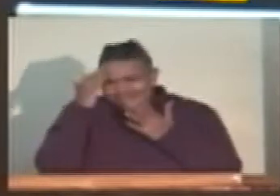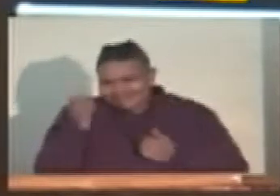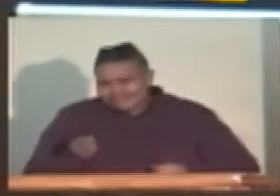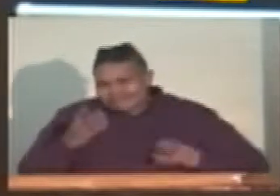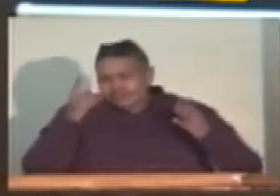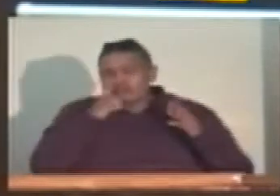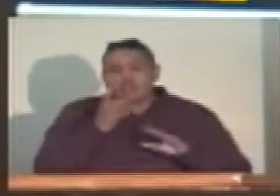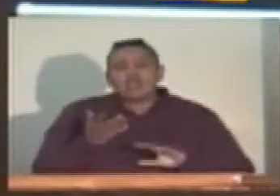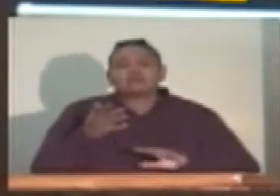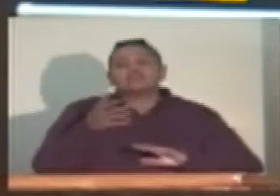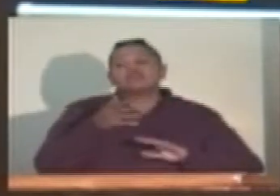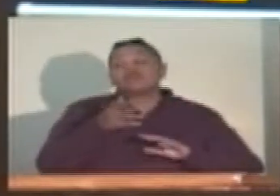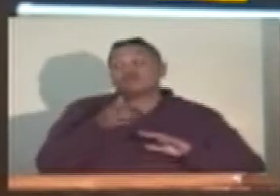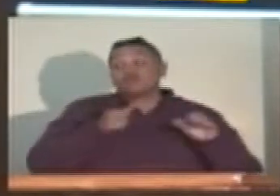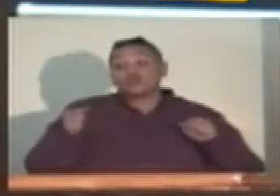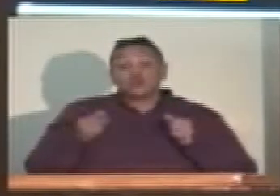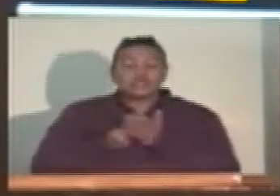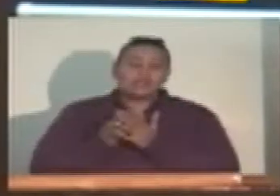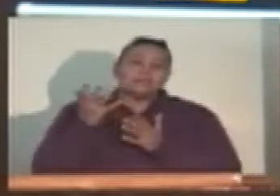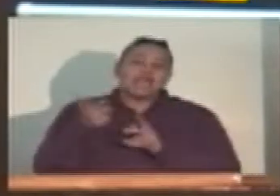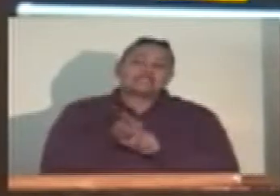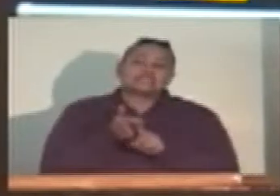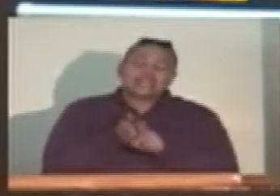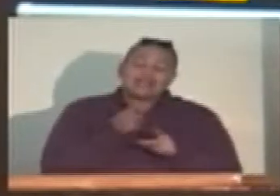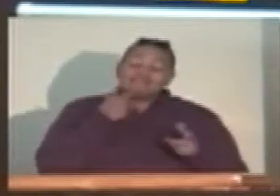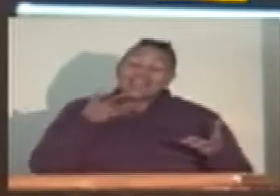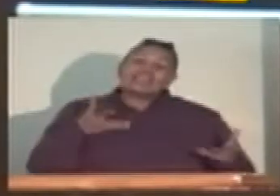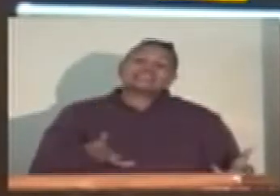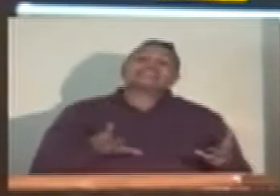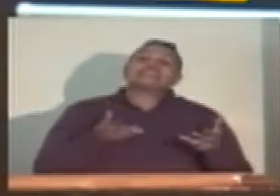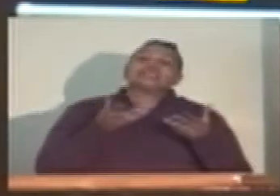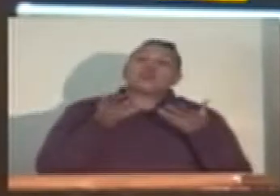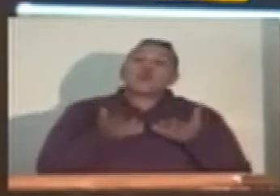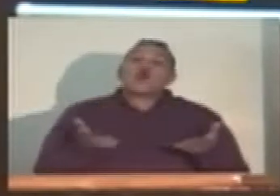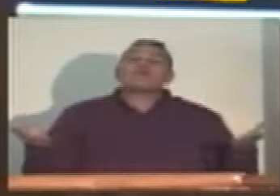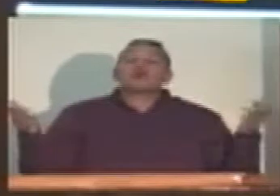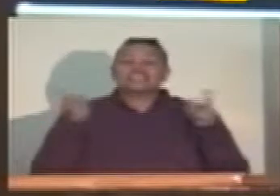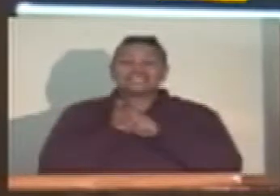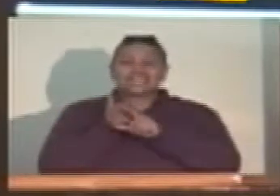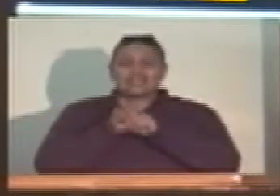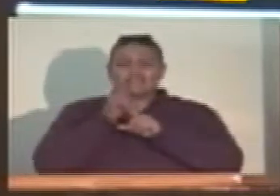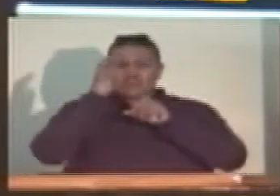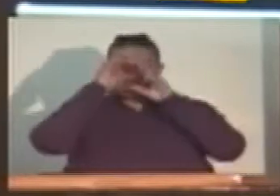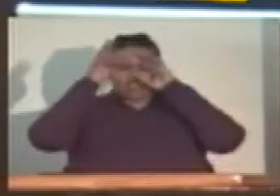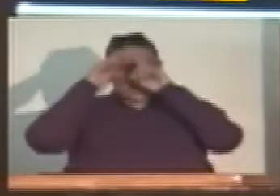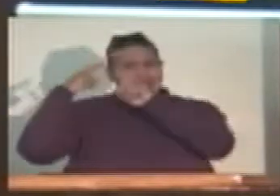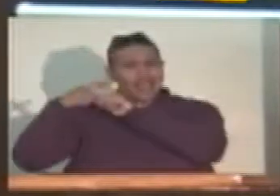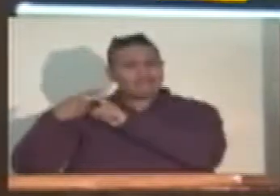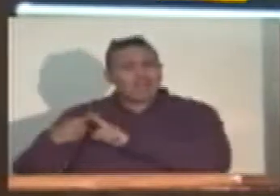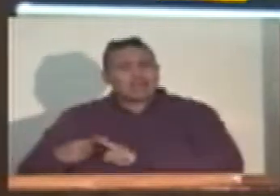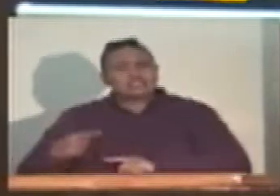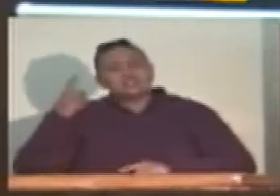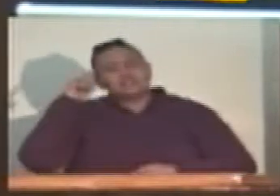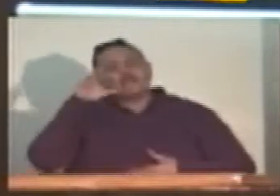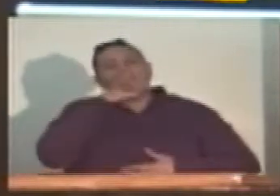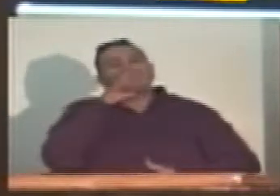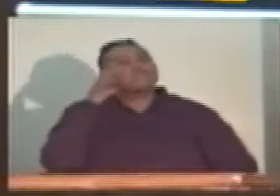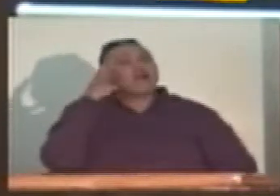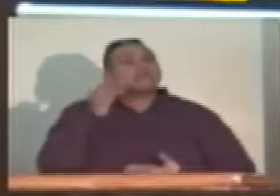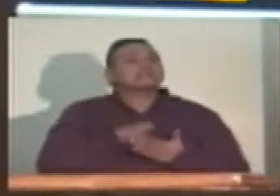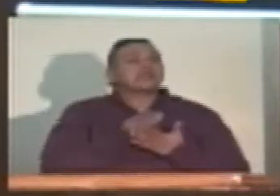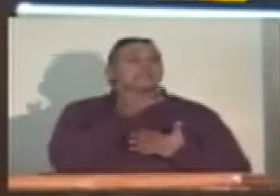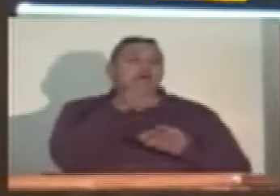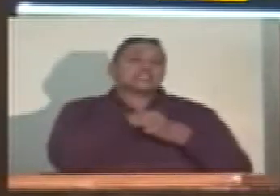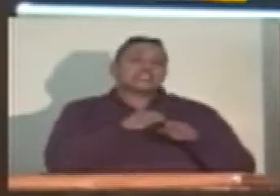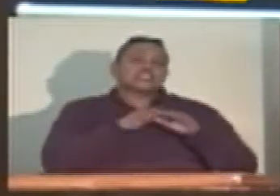and recruited buyers, the existing components create advantages for farmers and buyers